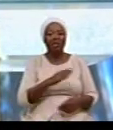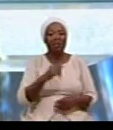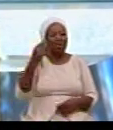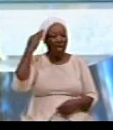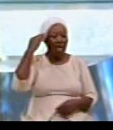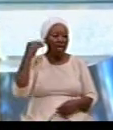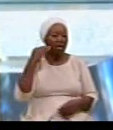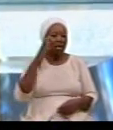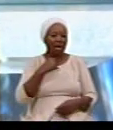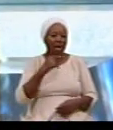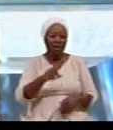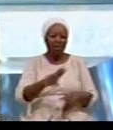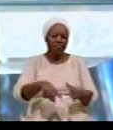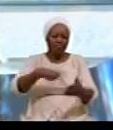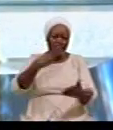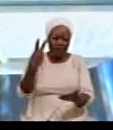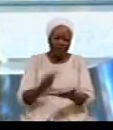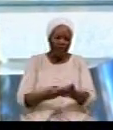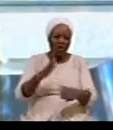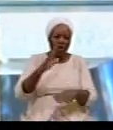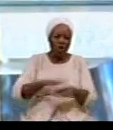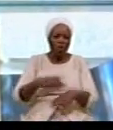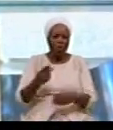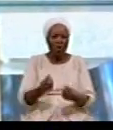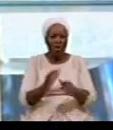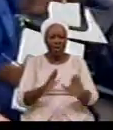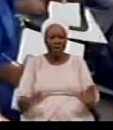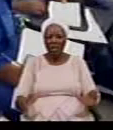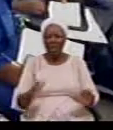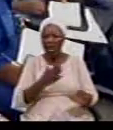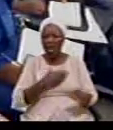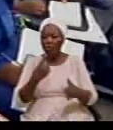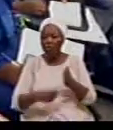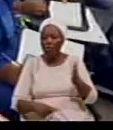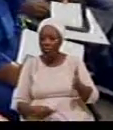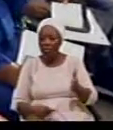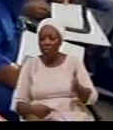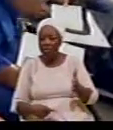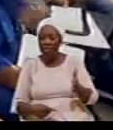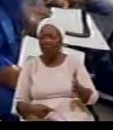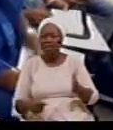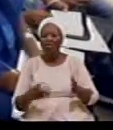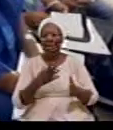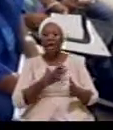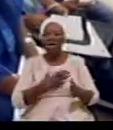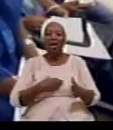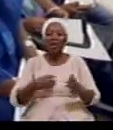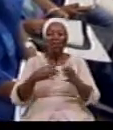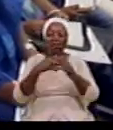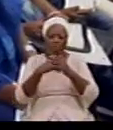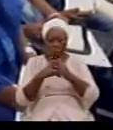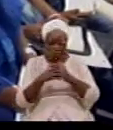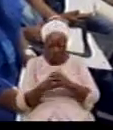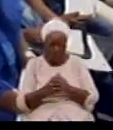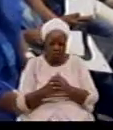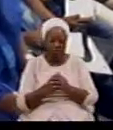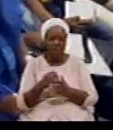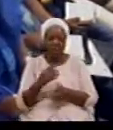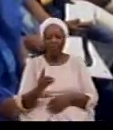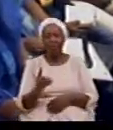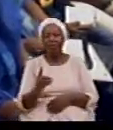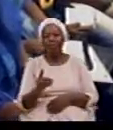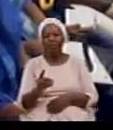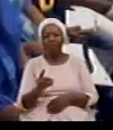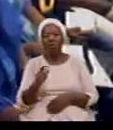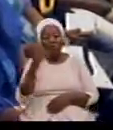the ground, tell me, and worshipped. You know, there are people, they will not come to worship